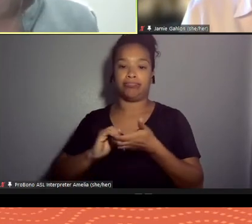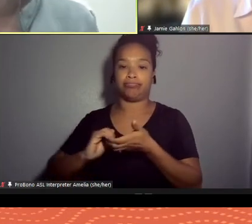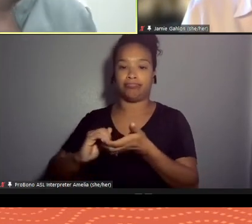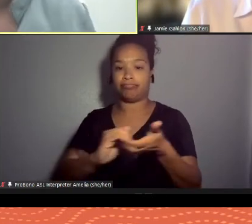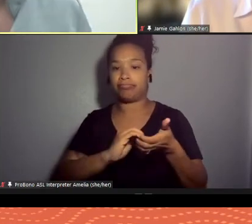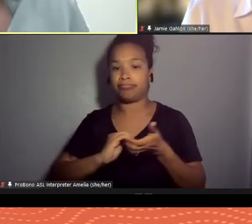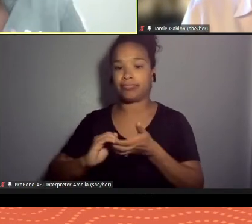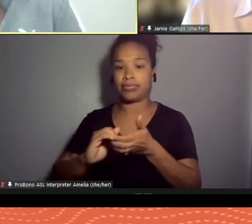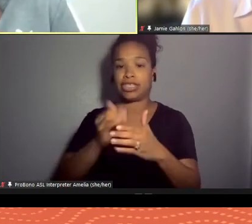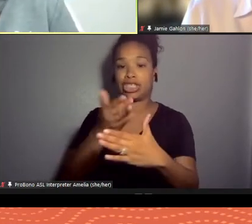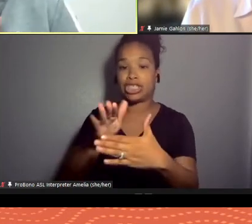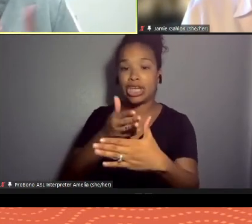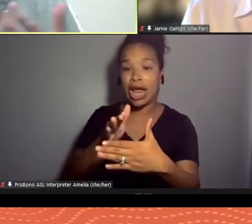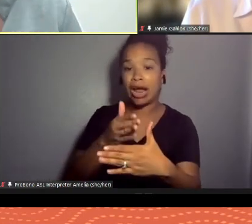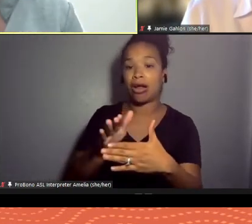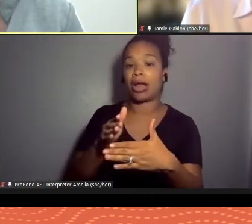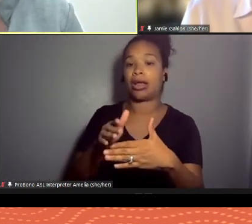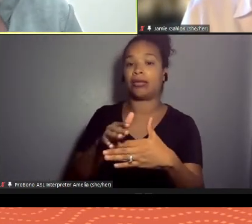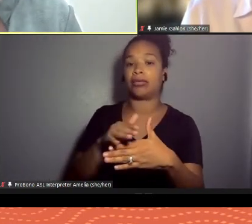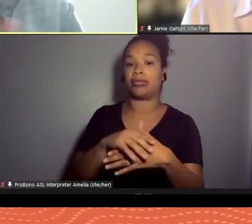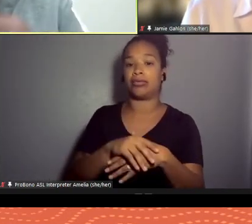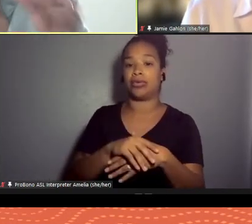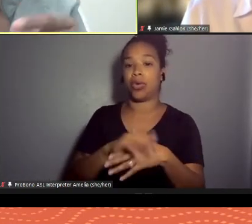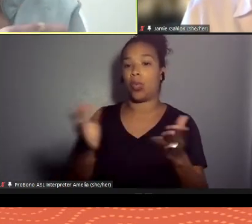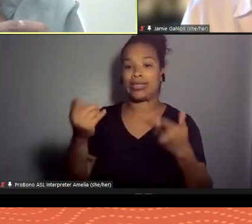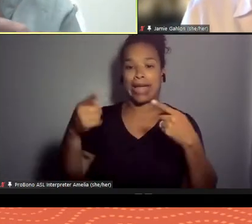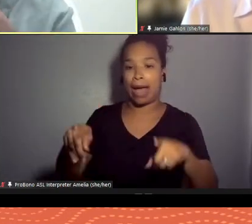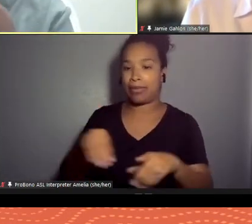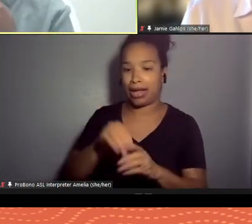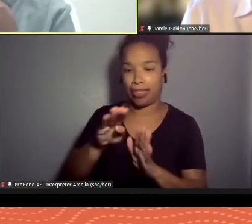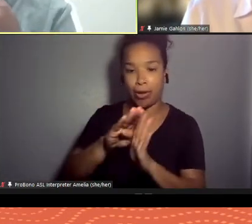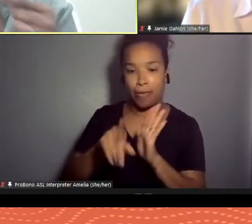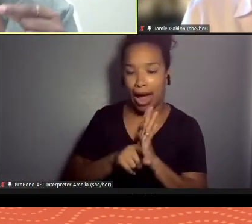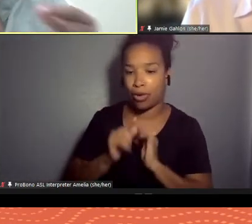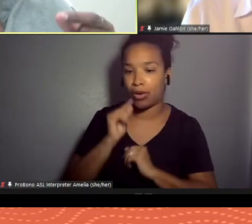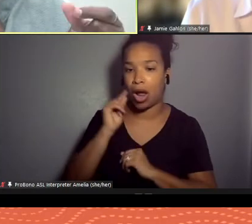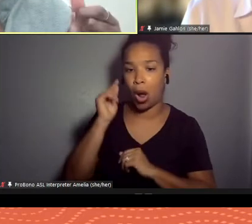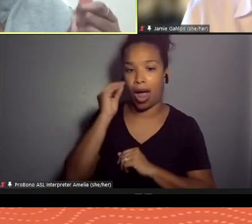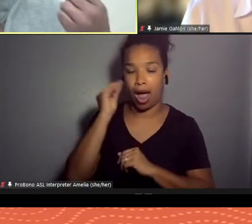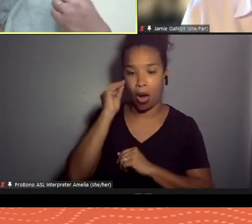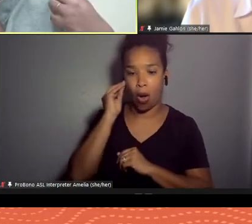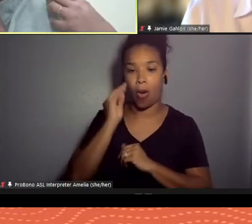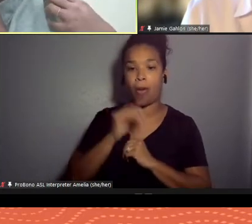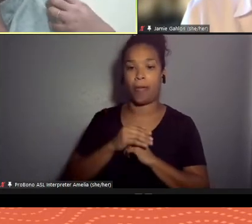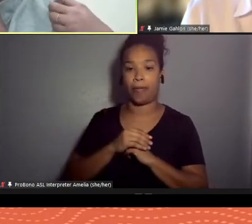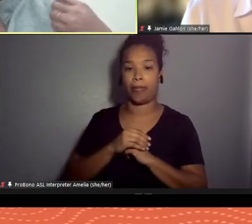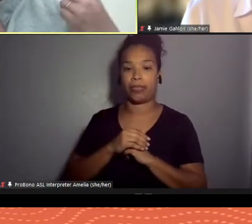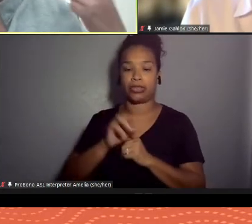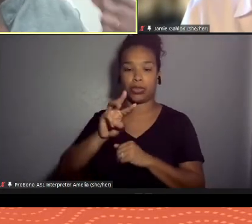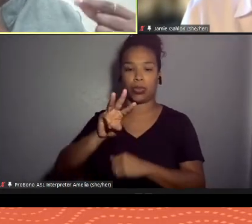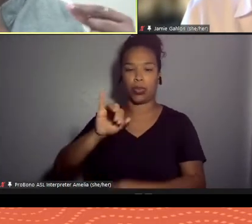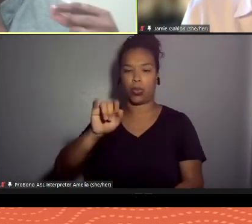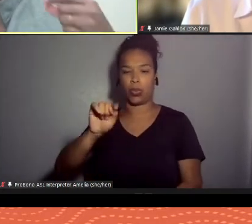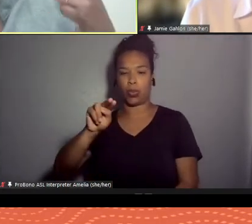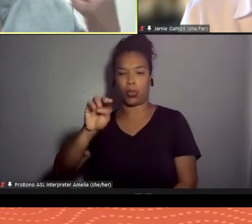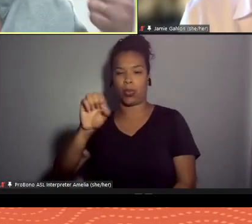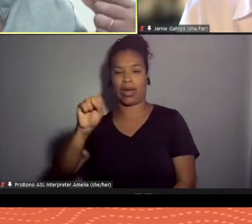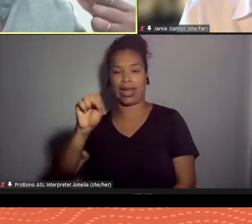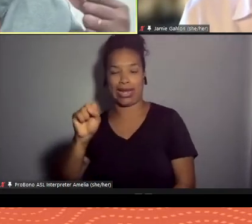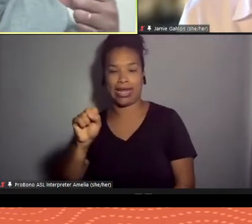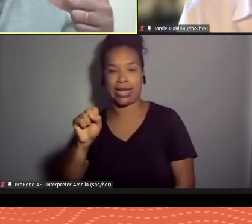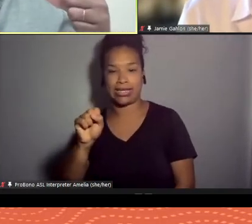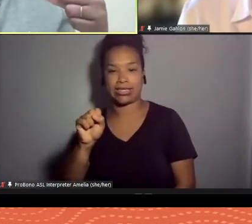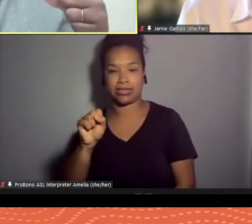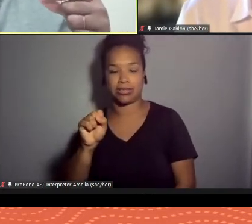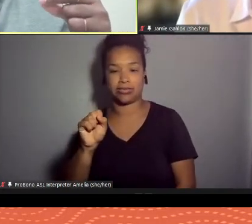in the background as well, or just to affirm somebody, to witness, I think is the word that I want to lean into with you, Jamie, to witness